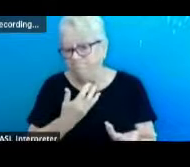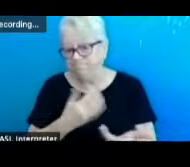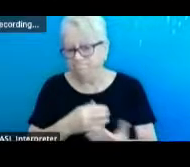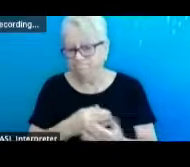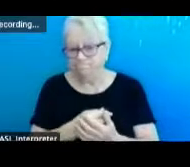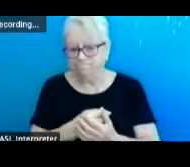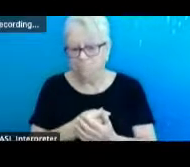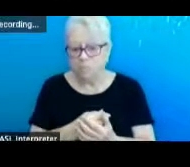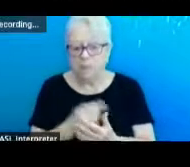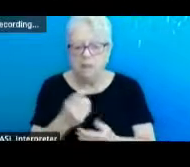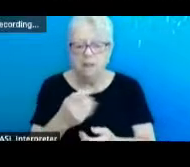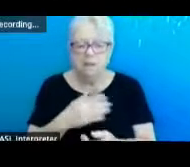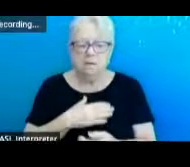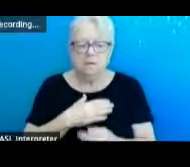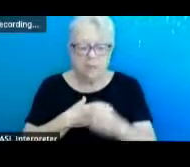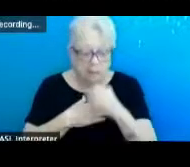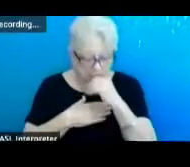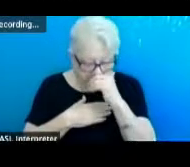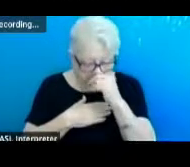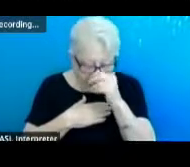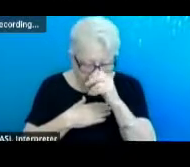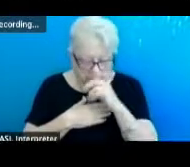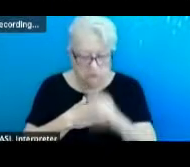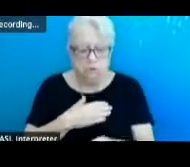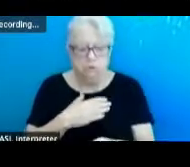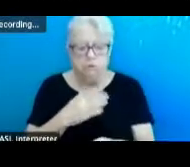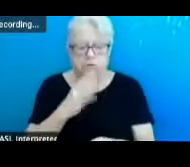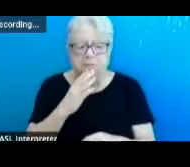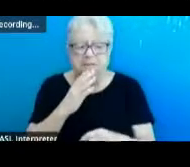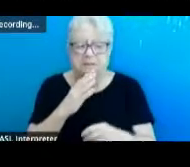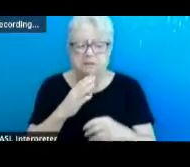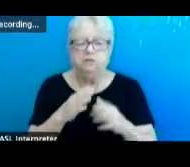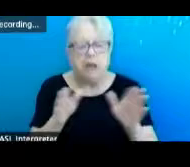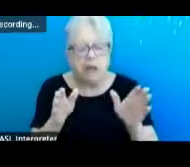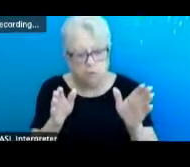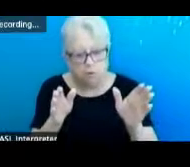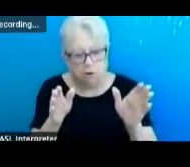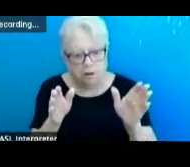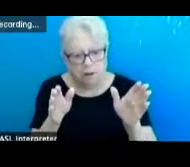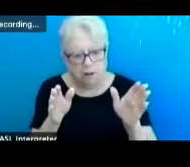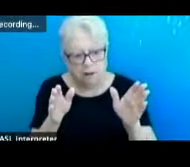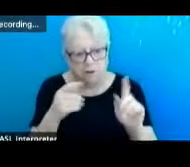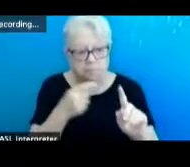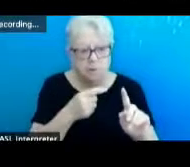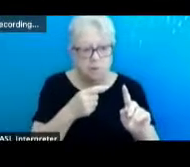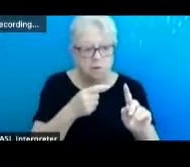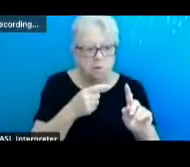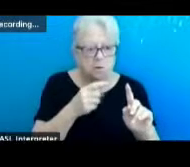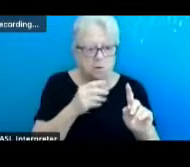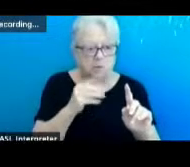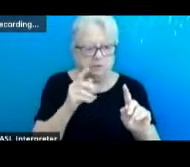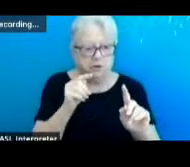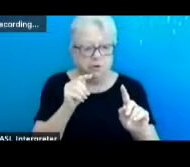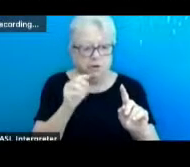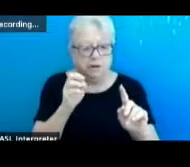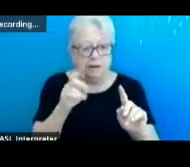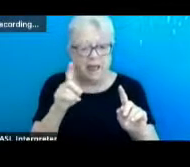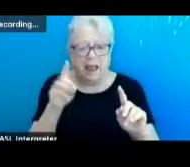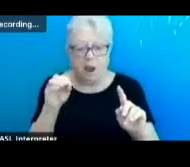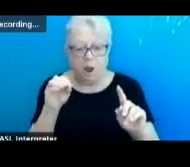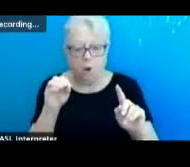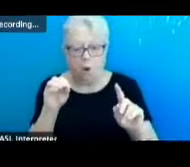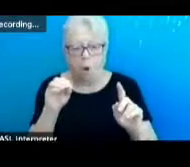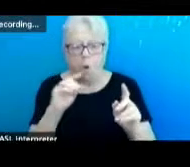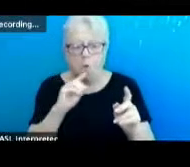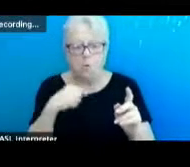So happy to talk generally about that, of course, to your point, Commissioner Toledo. I will absolutely we can bring this